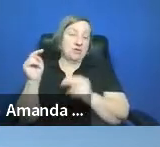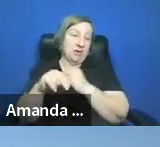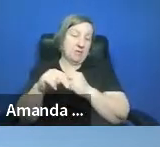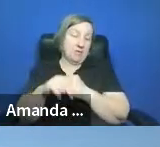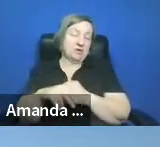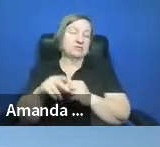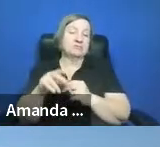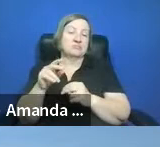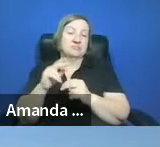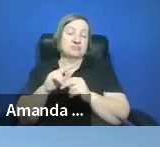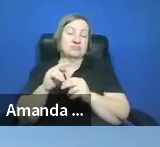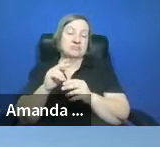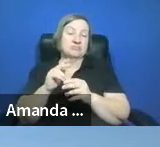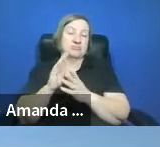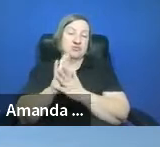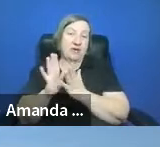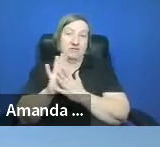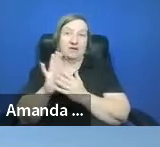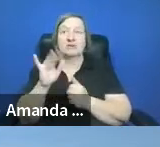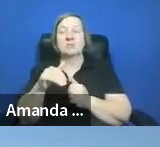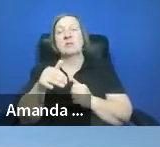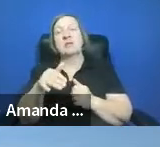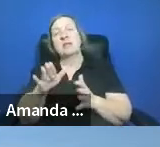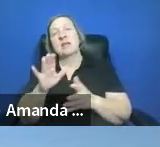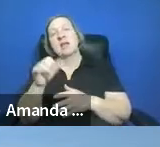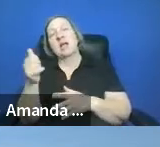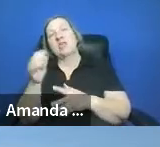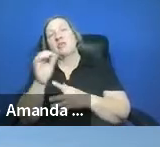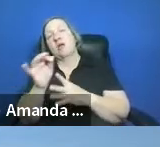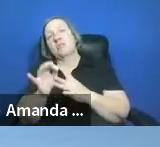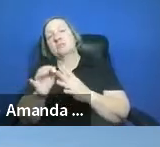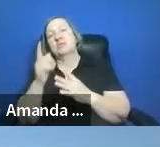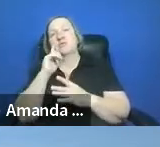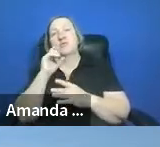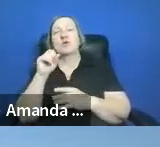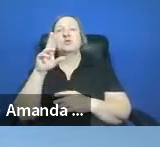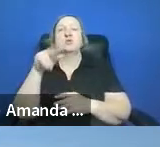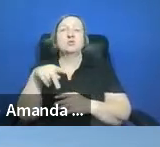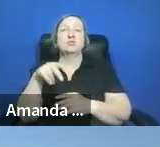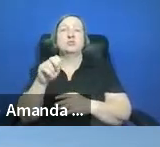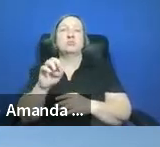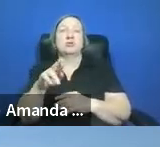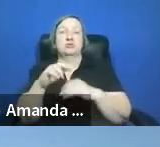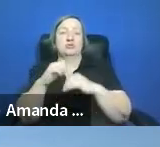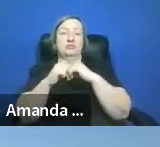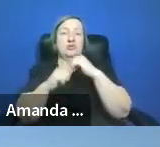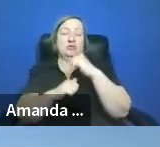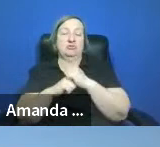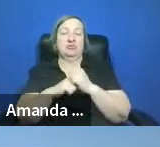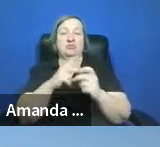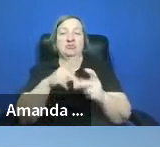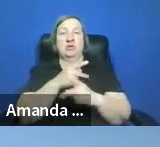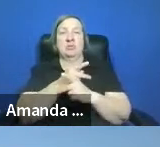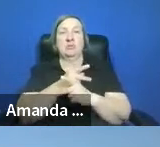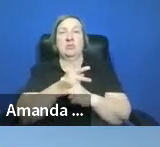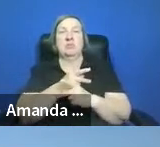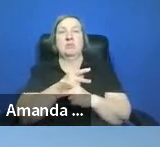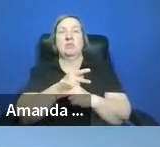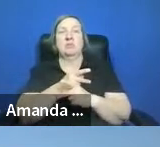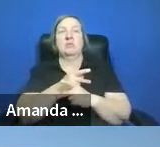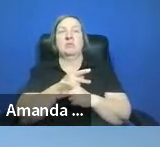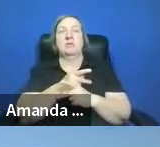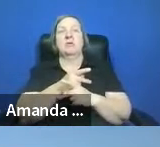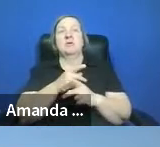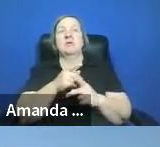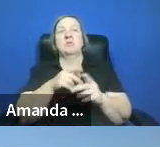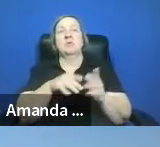these allow for some different options of superstructure type, and we developed these to help share what is